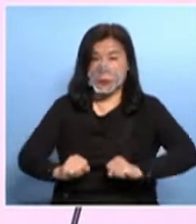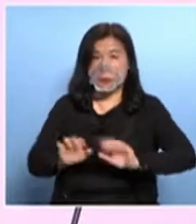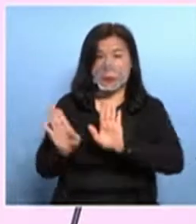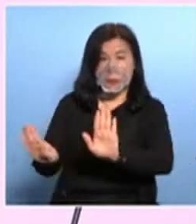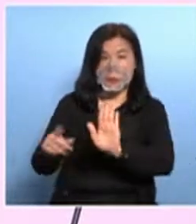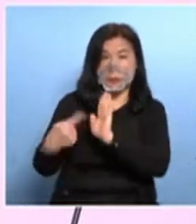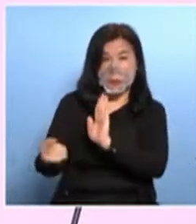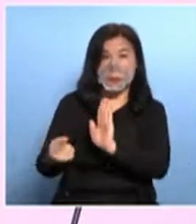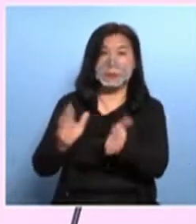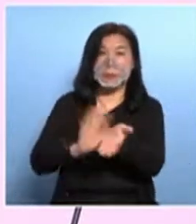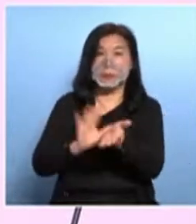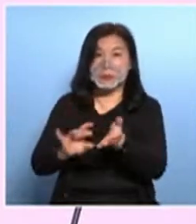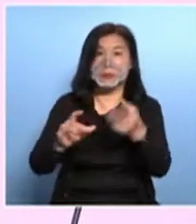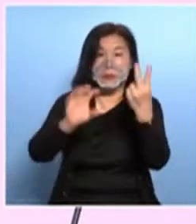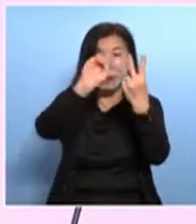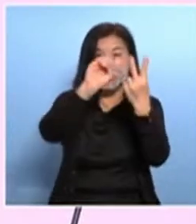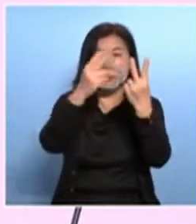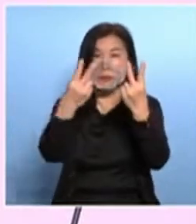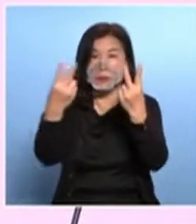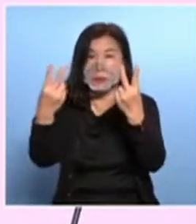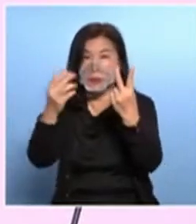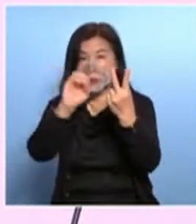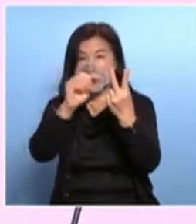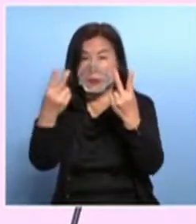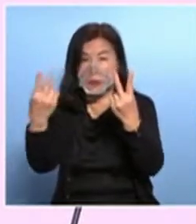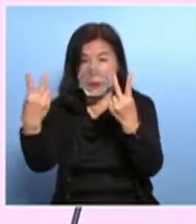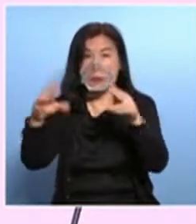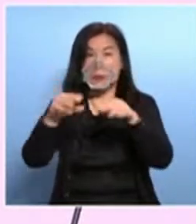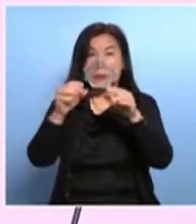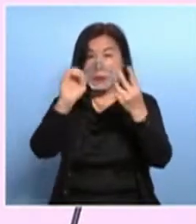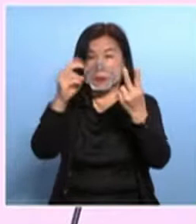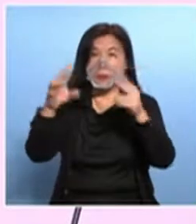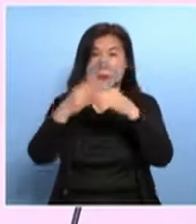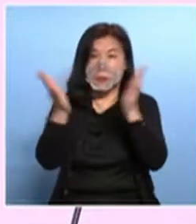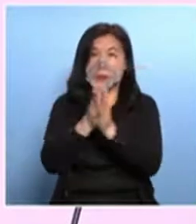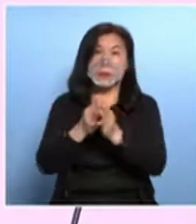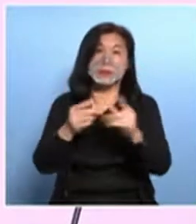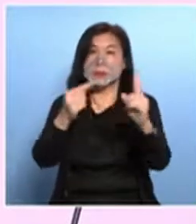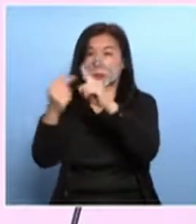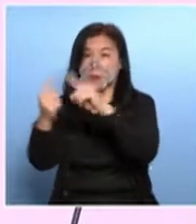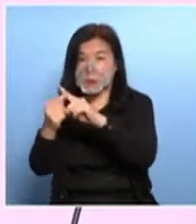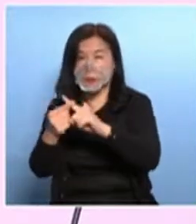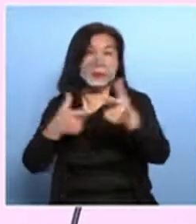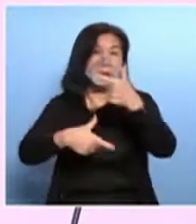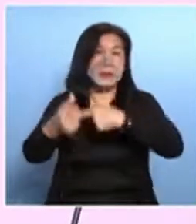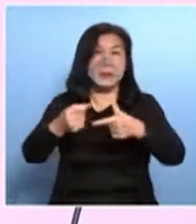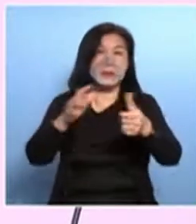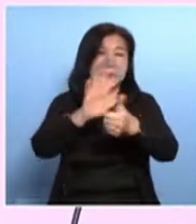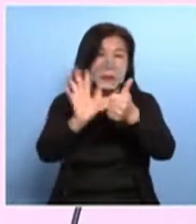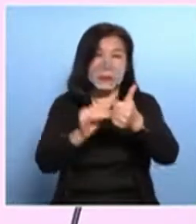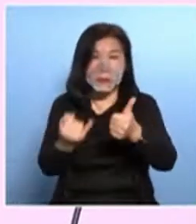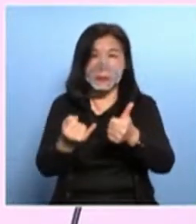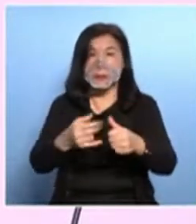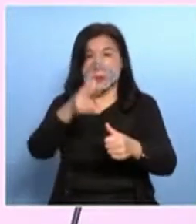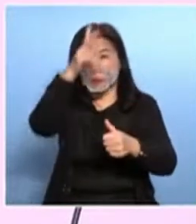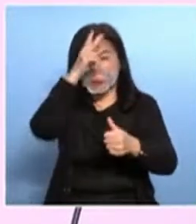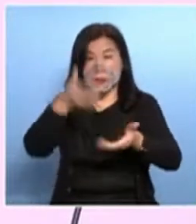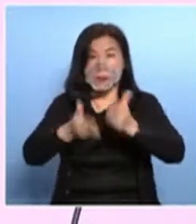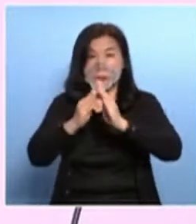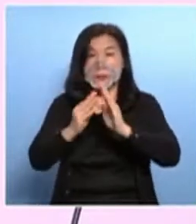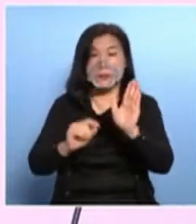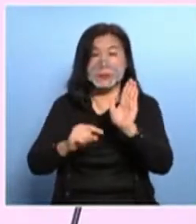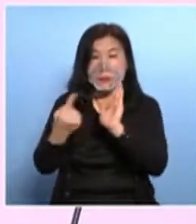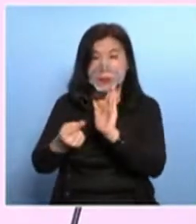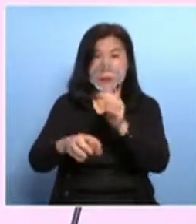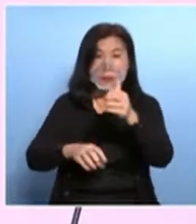Fighting the virus together. The COVID-19 epidemic starting from early 2020 has affected people's livelihood and the economy. In